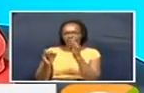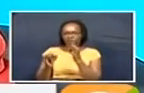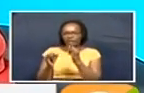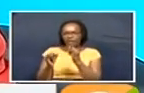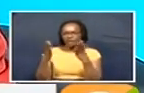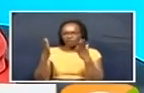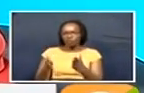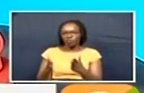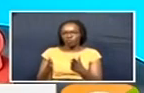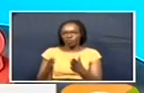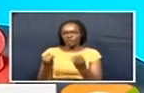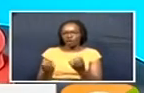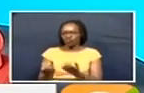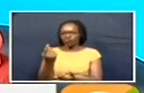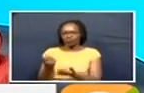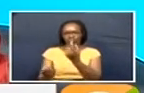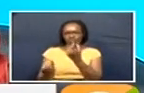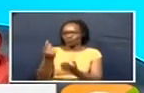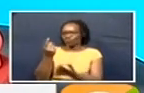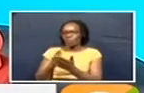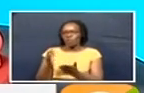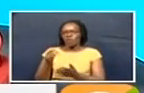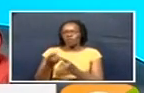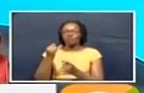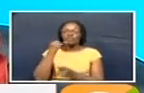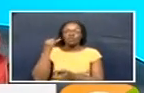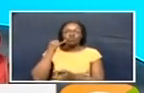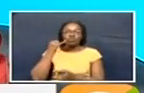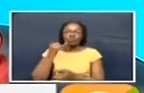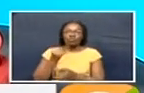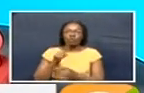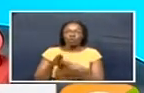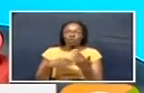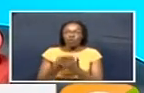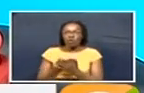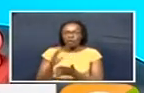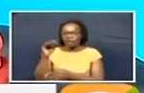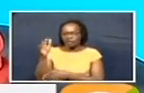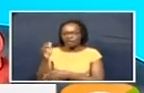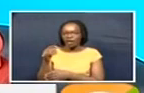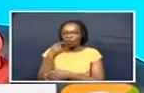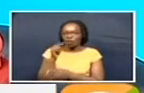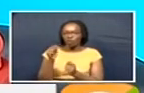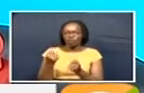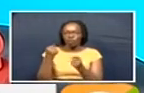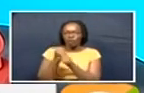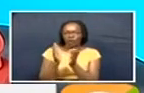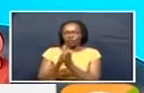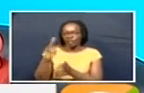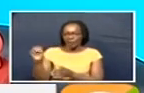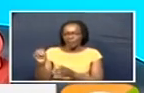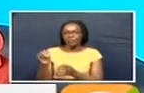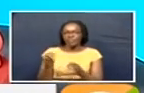in Jubilee primaries, especially from Nakuru, where most of them are MCAs who she has been working closely with as their boss in the assembly and